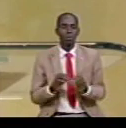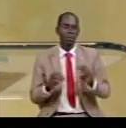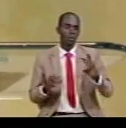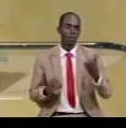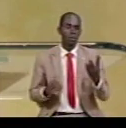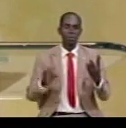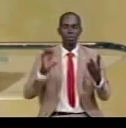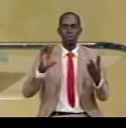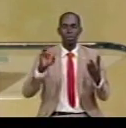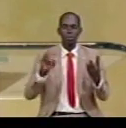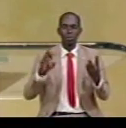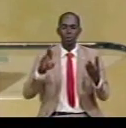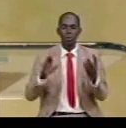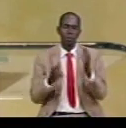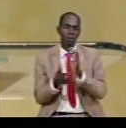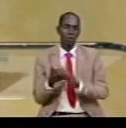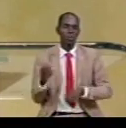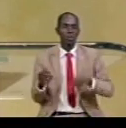chapter 11,